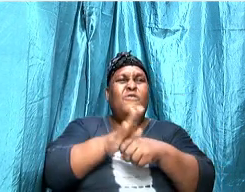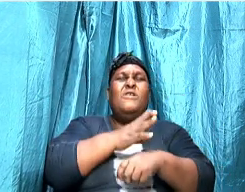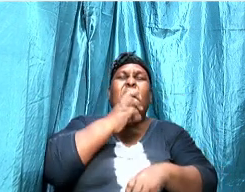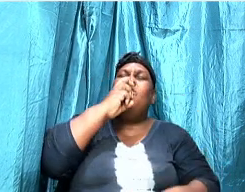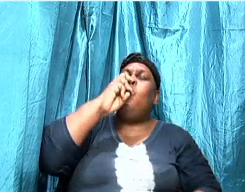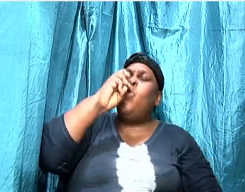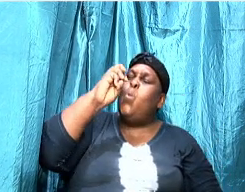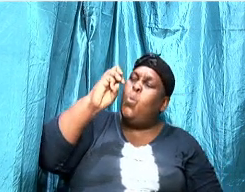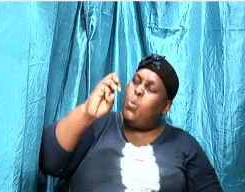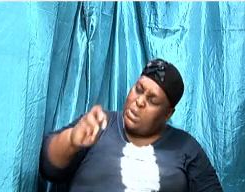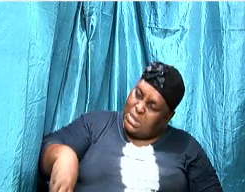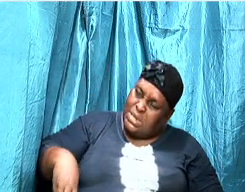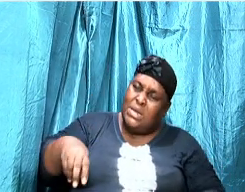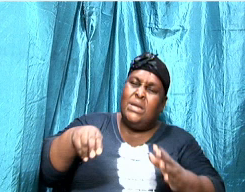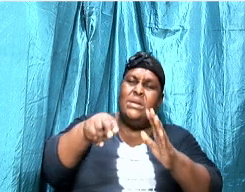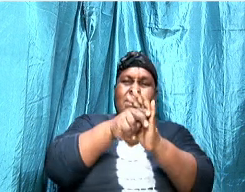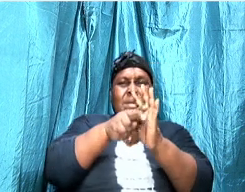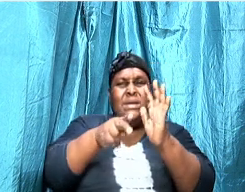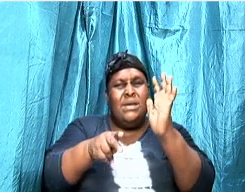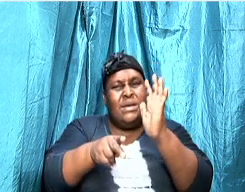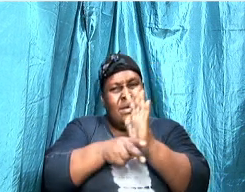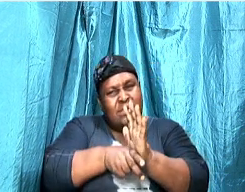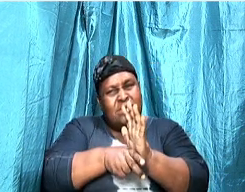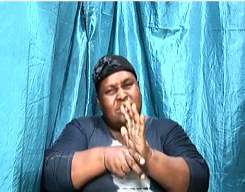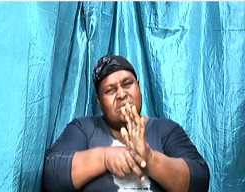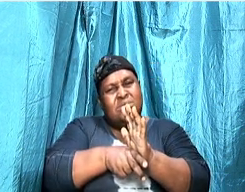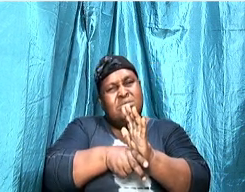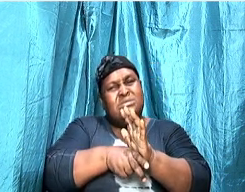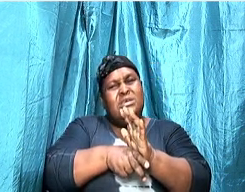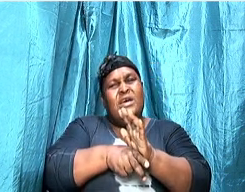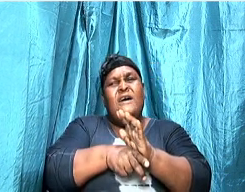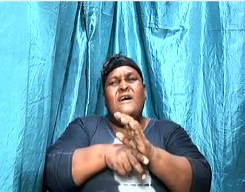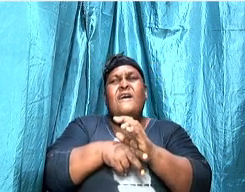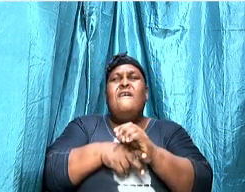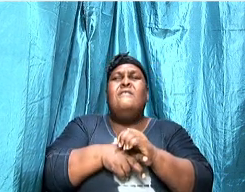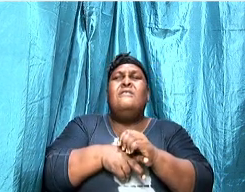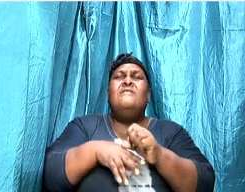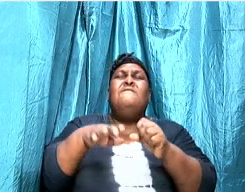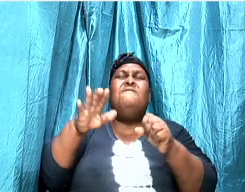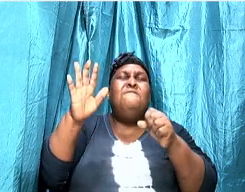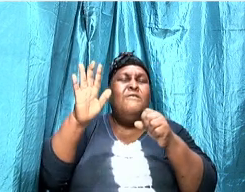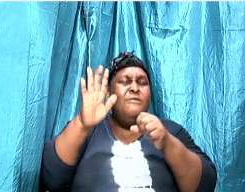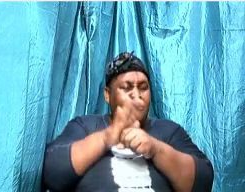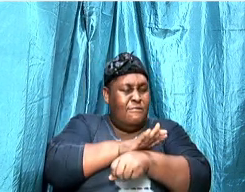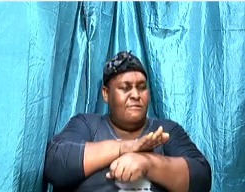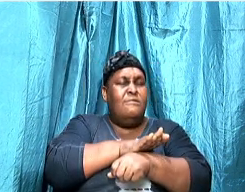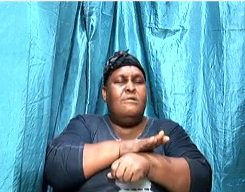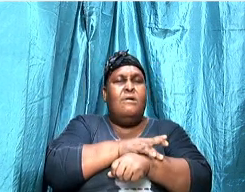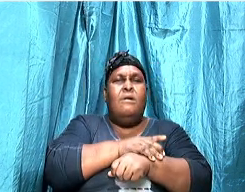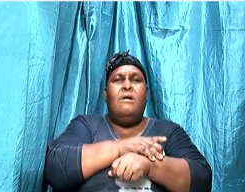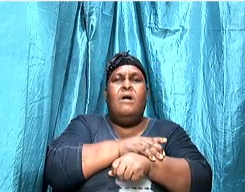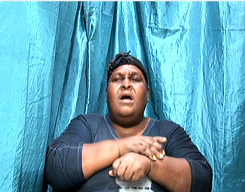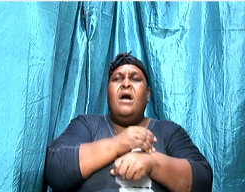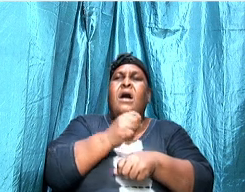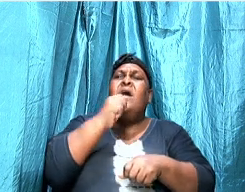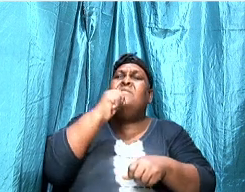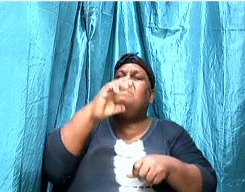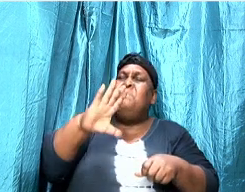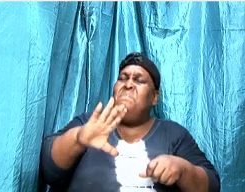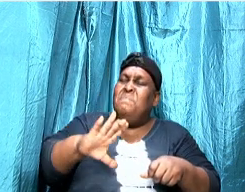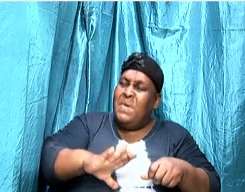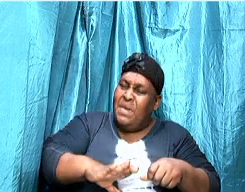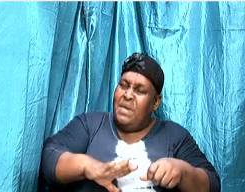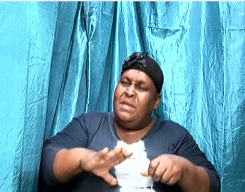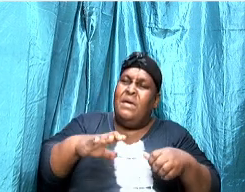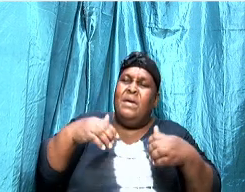of natural affection towards, you know, others. A mind that is completely skewed and messed up due to